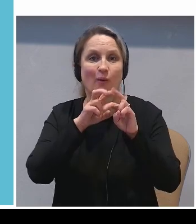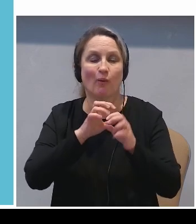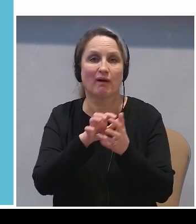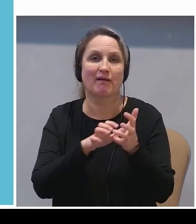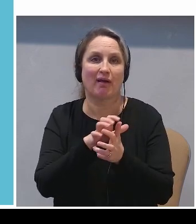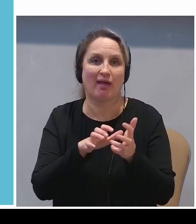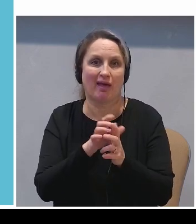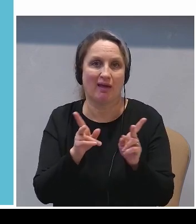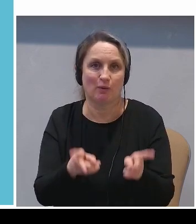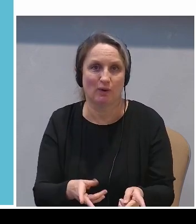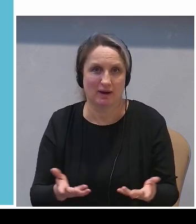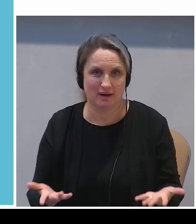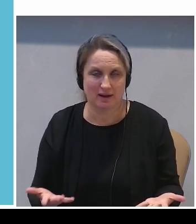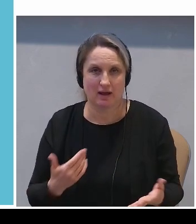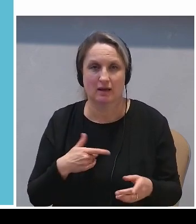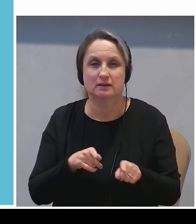are the main